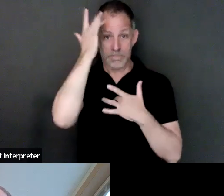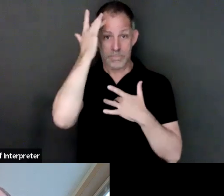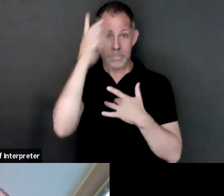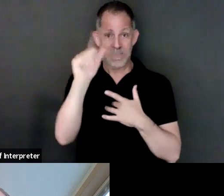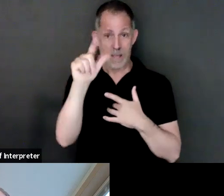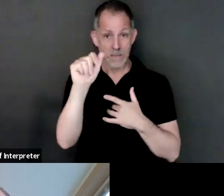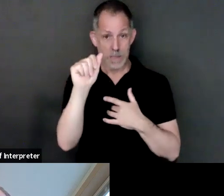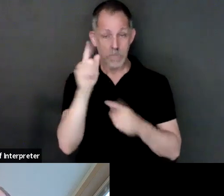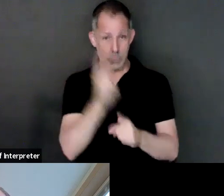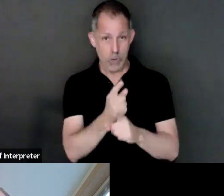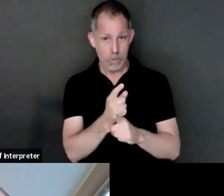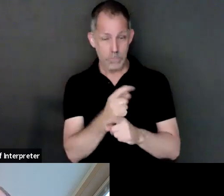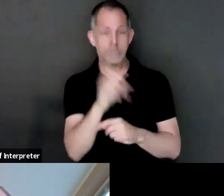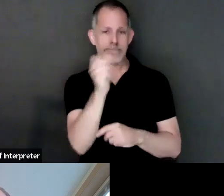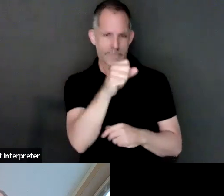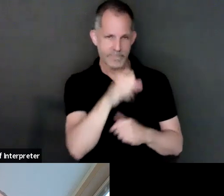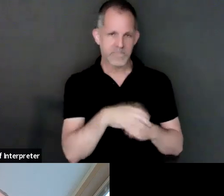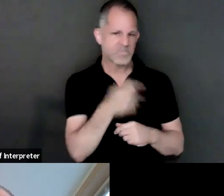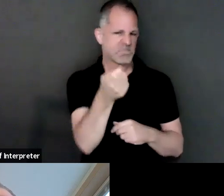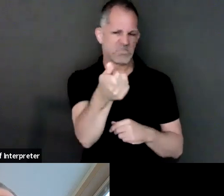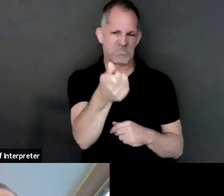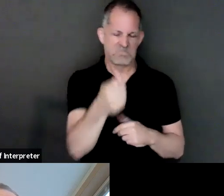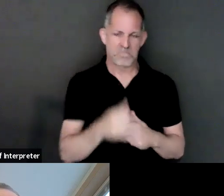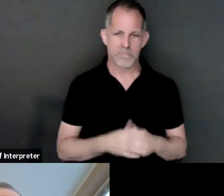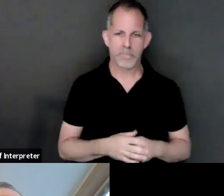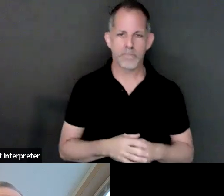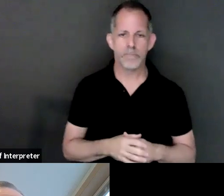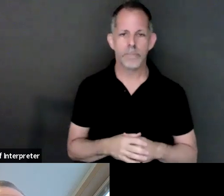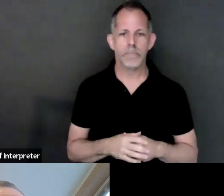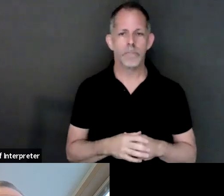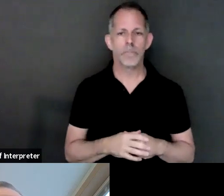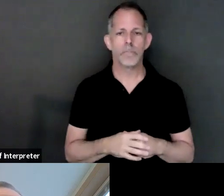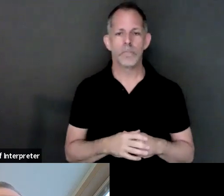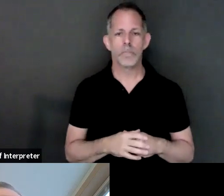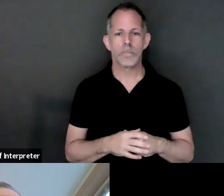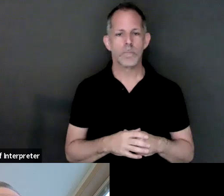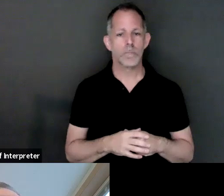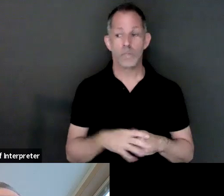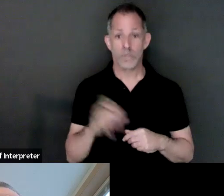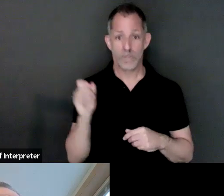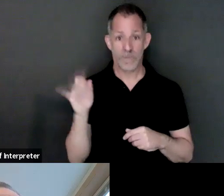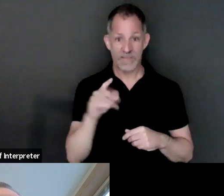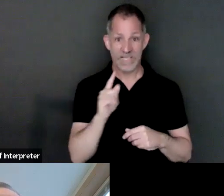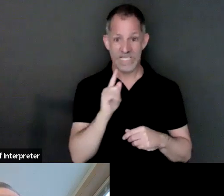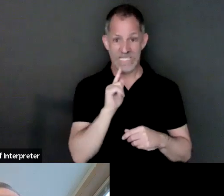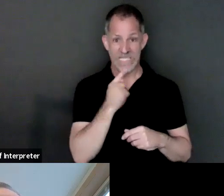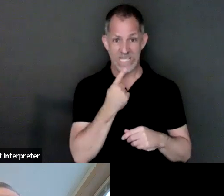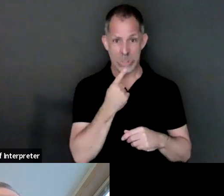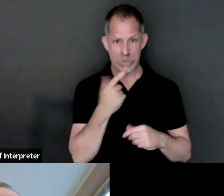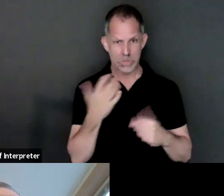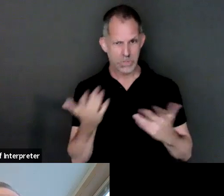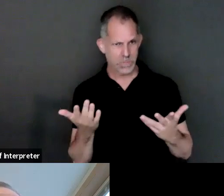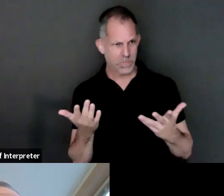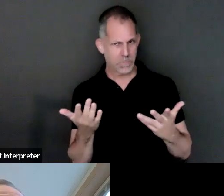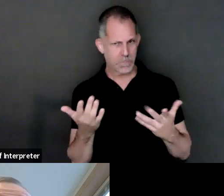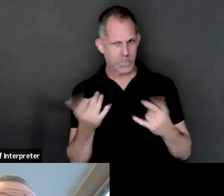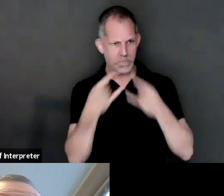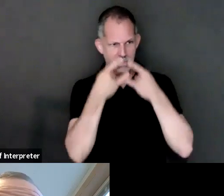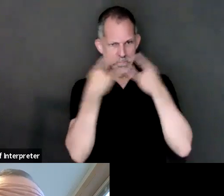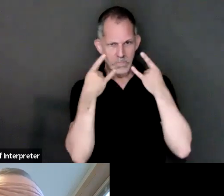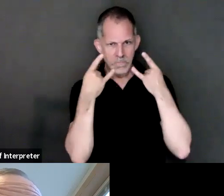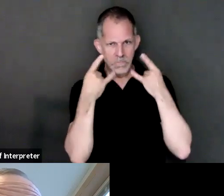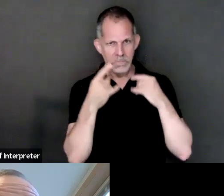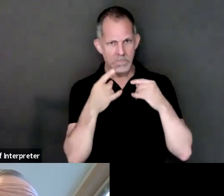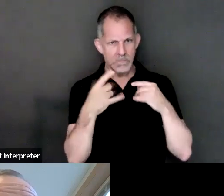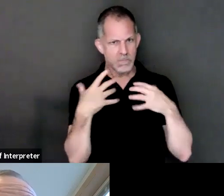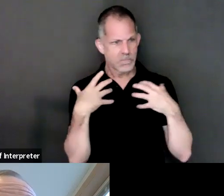If things are this serious, why not make the mask directive a stronger order? Mm-hmm. Well, speaking